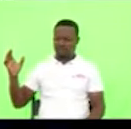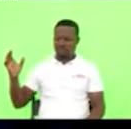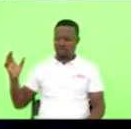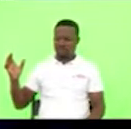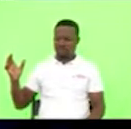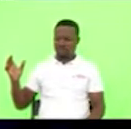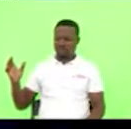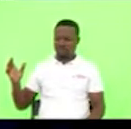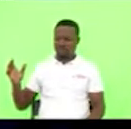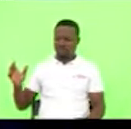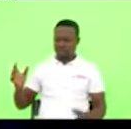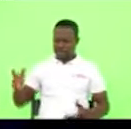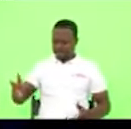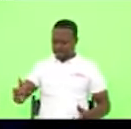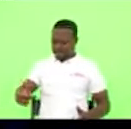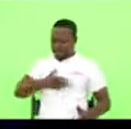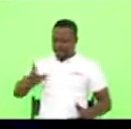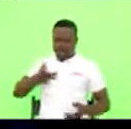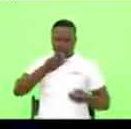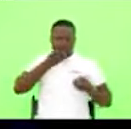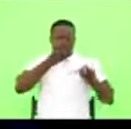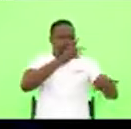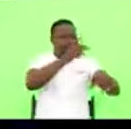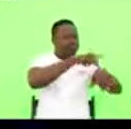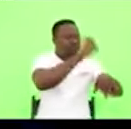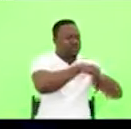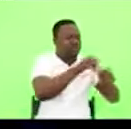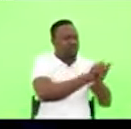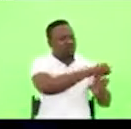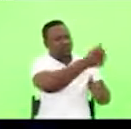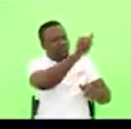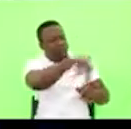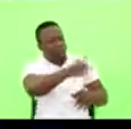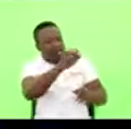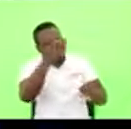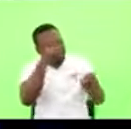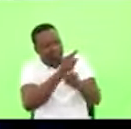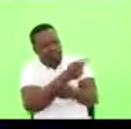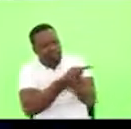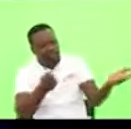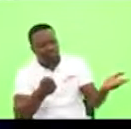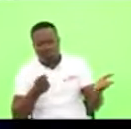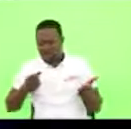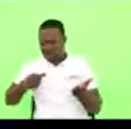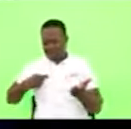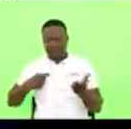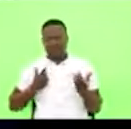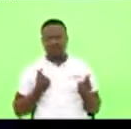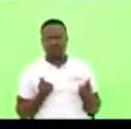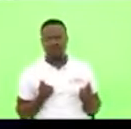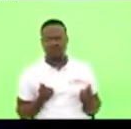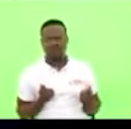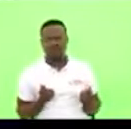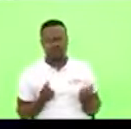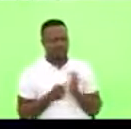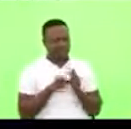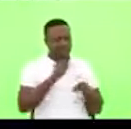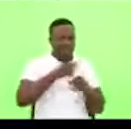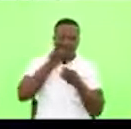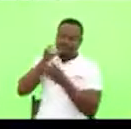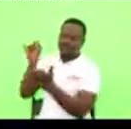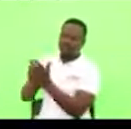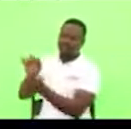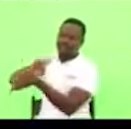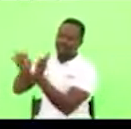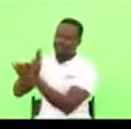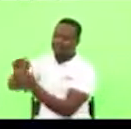the heart and said to Peter and the other apostles, brothers, what shall we do? Peter replied, repent